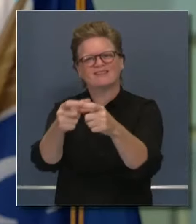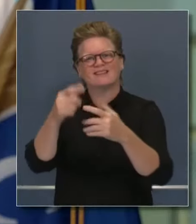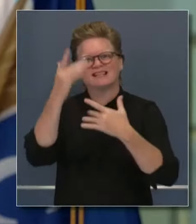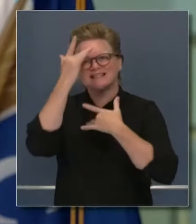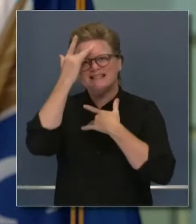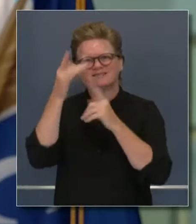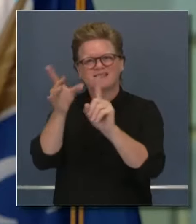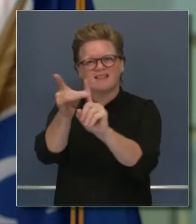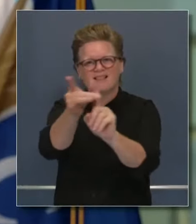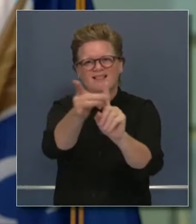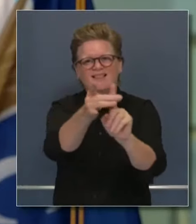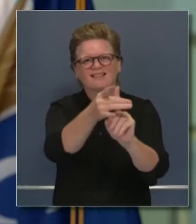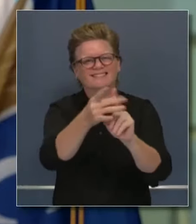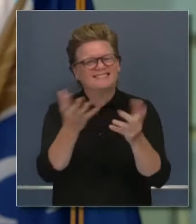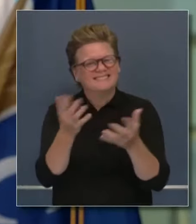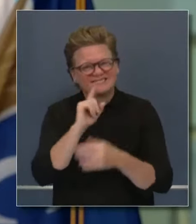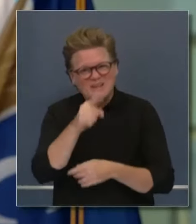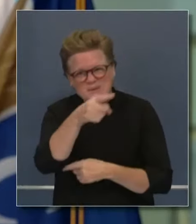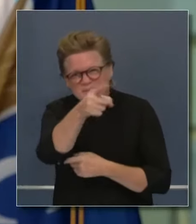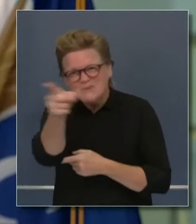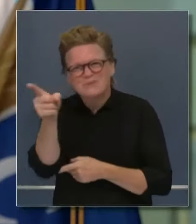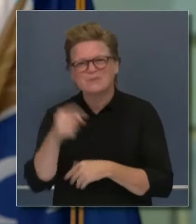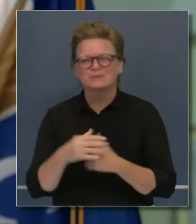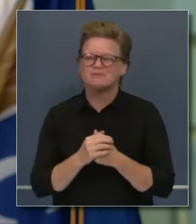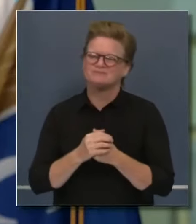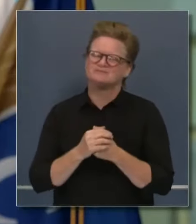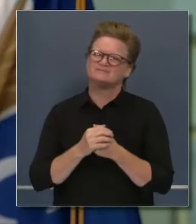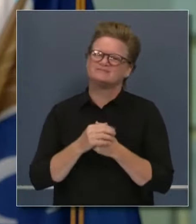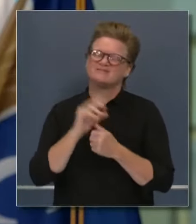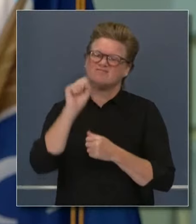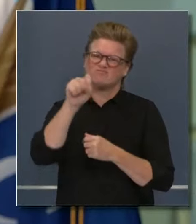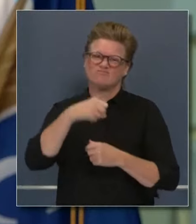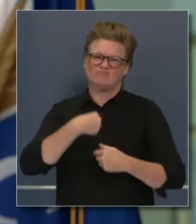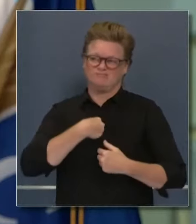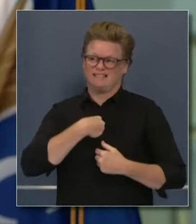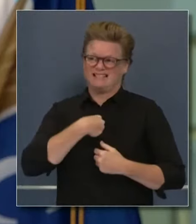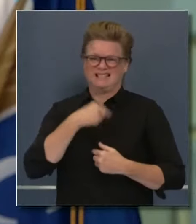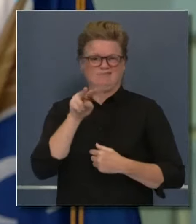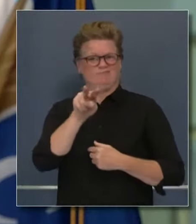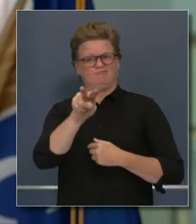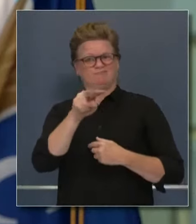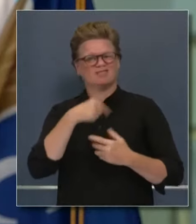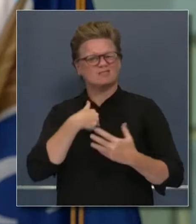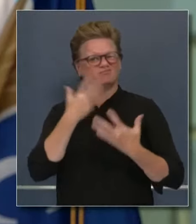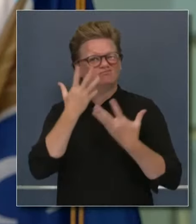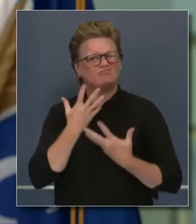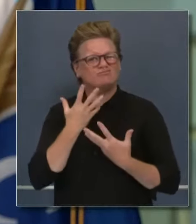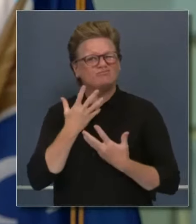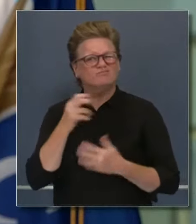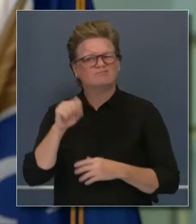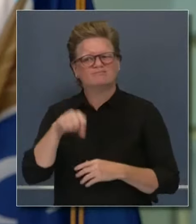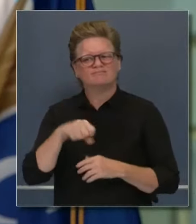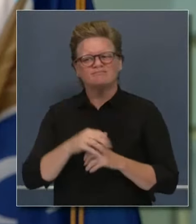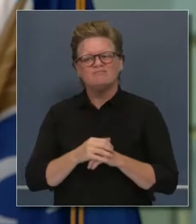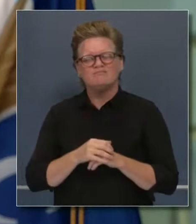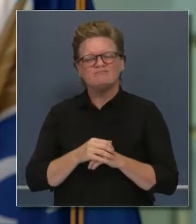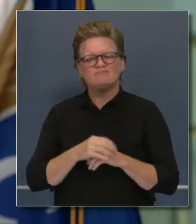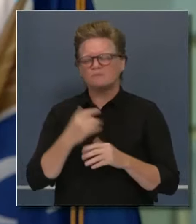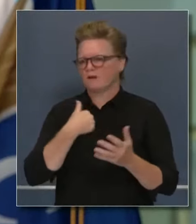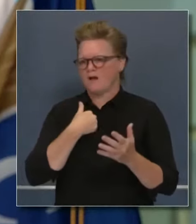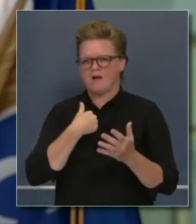the images that I've seen, that that was not the case, unfortunately, with this event. More information will be presented to me, and I